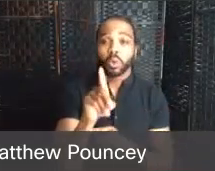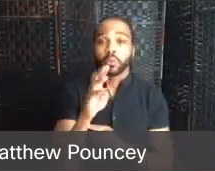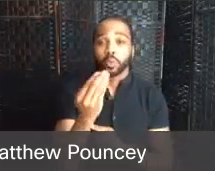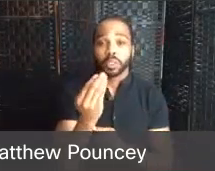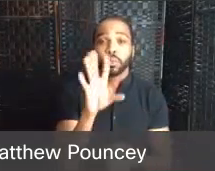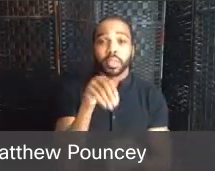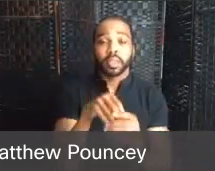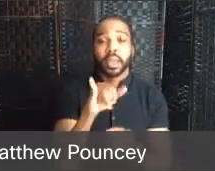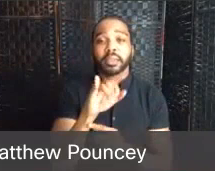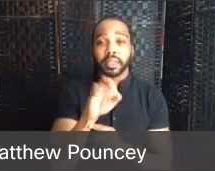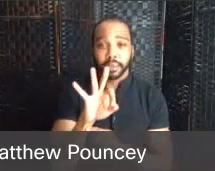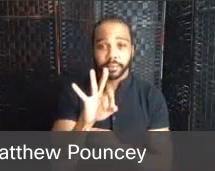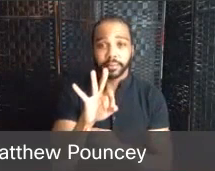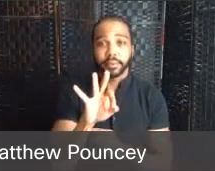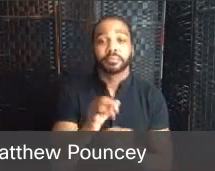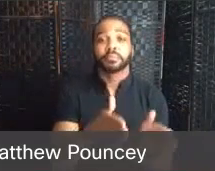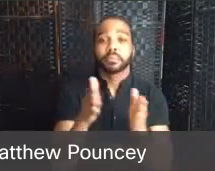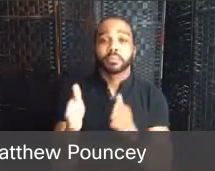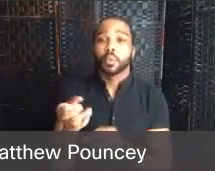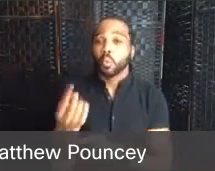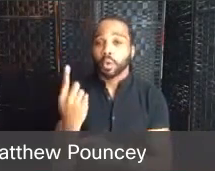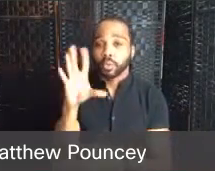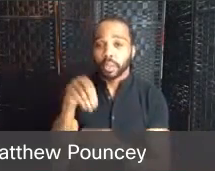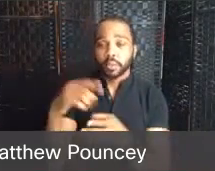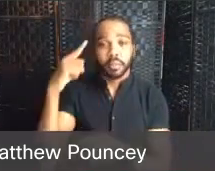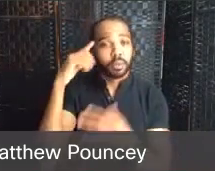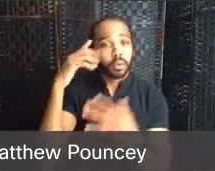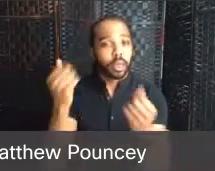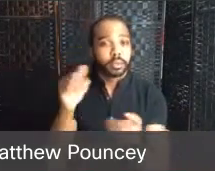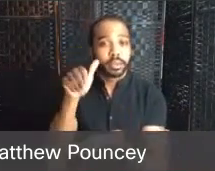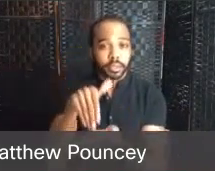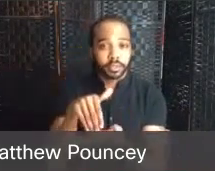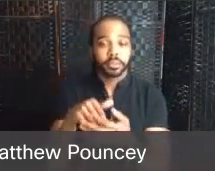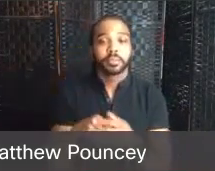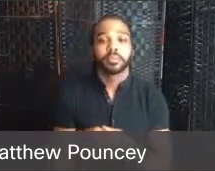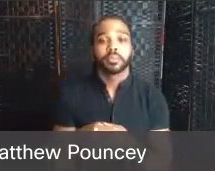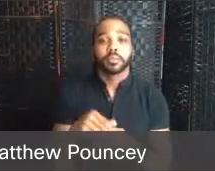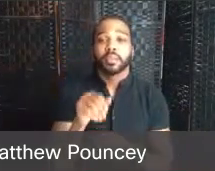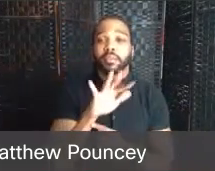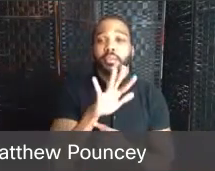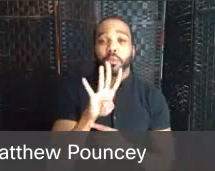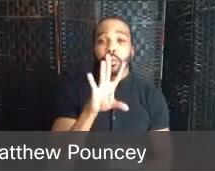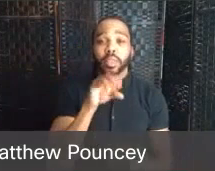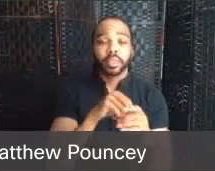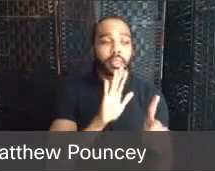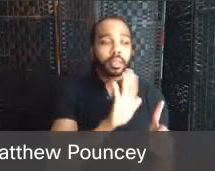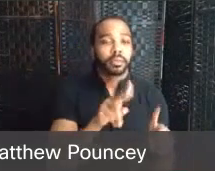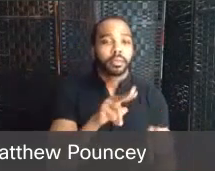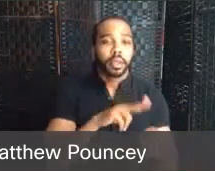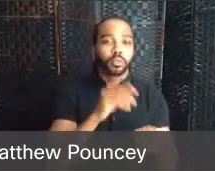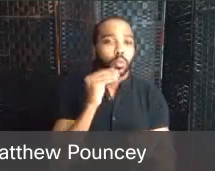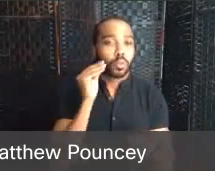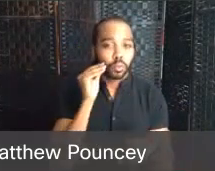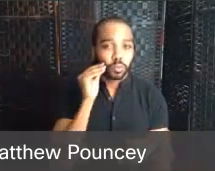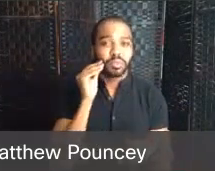intermediate care facilities, 1 in a mental health facility, 54 in natural homes, which is